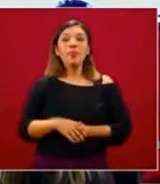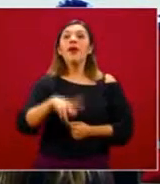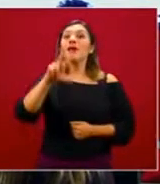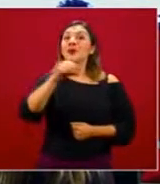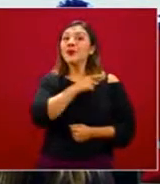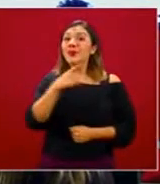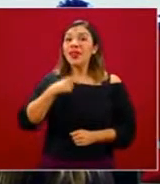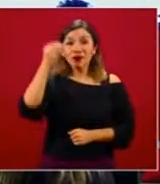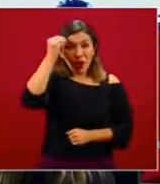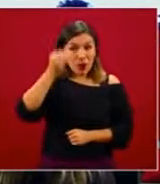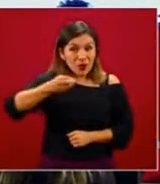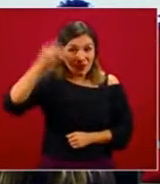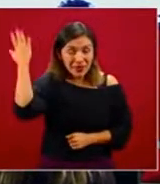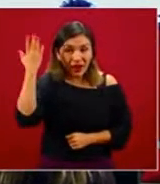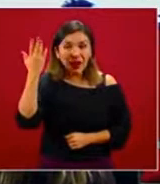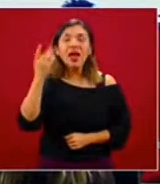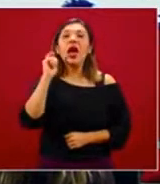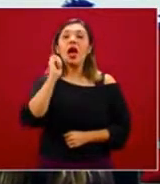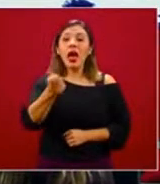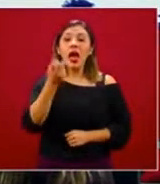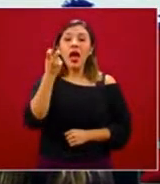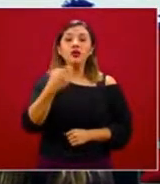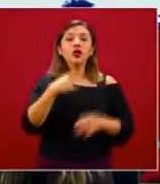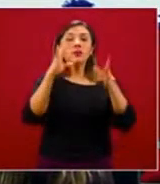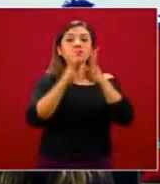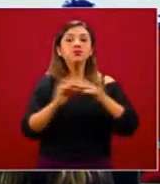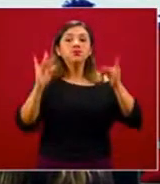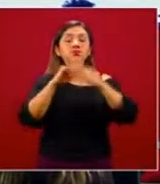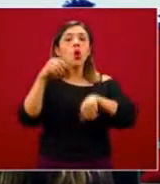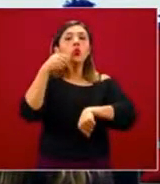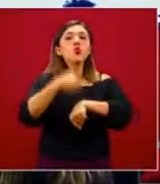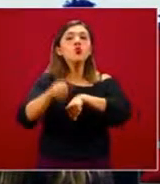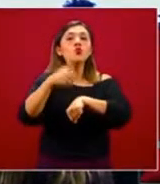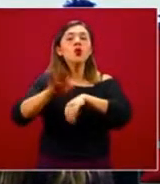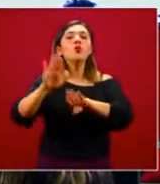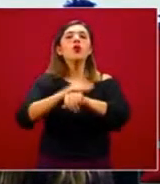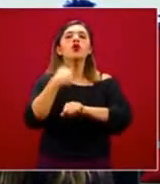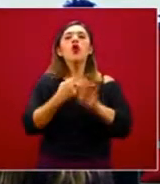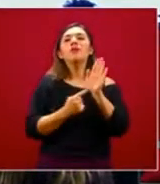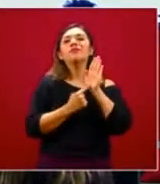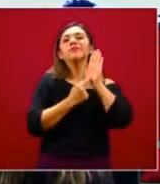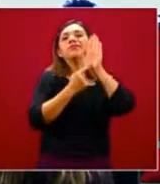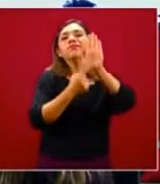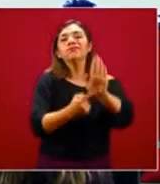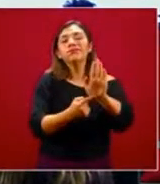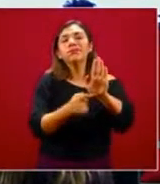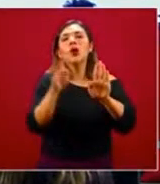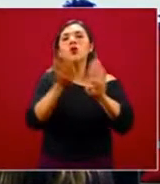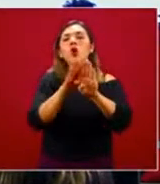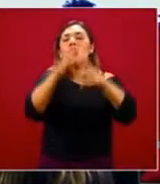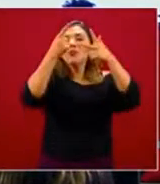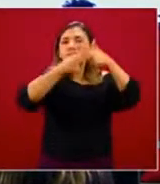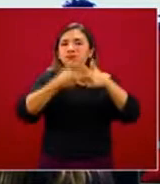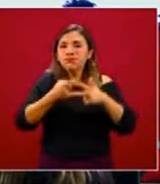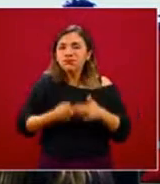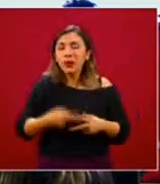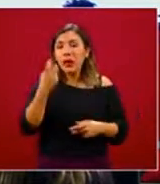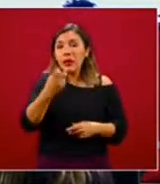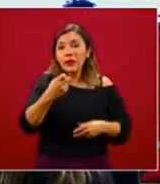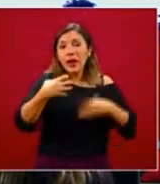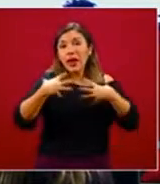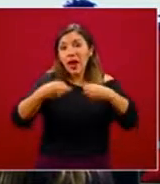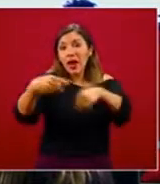how they are spread. But let's not forget that we are talking about numbers here because we want to